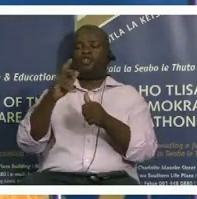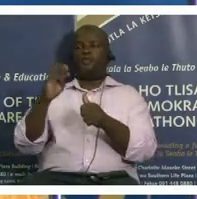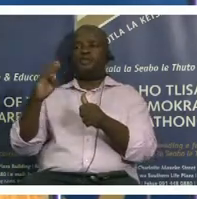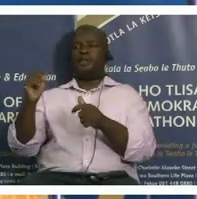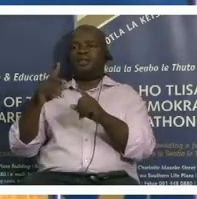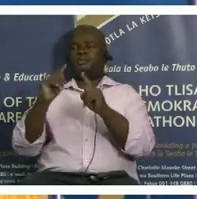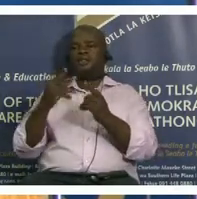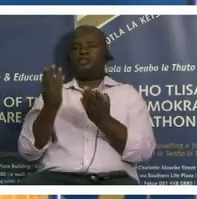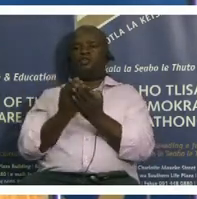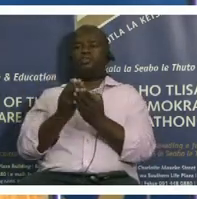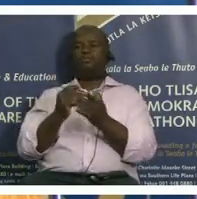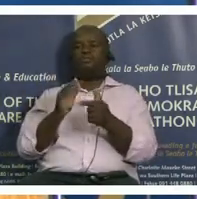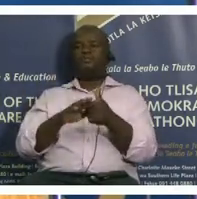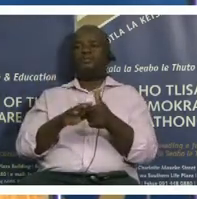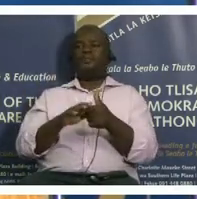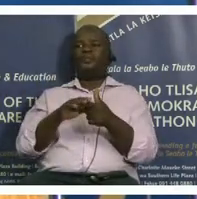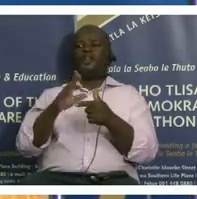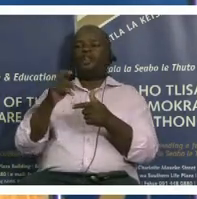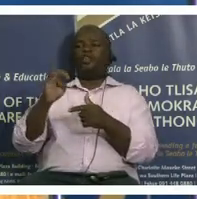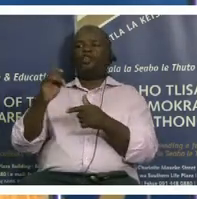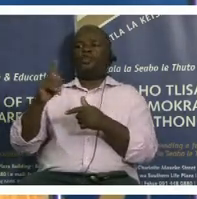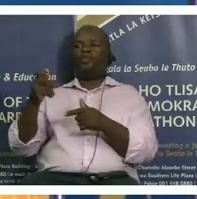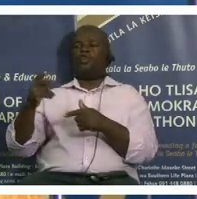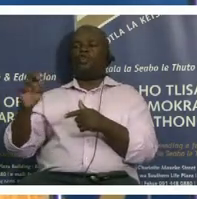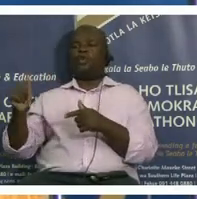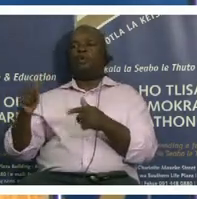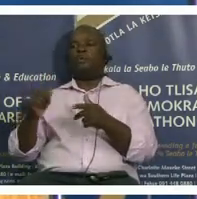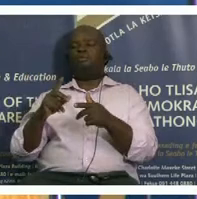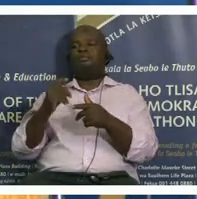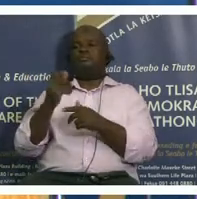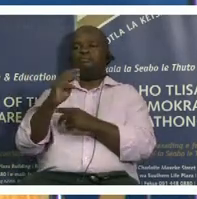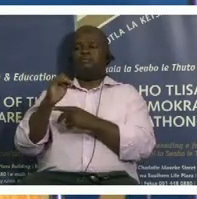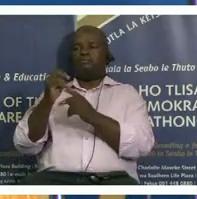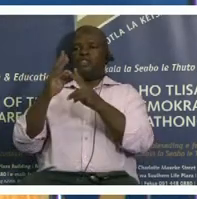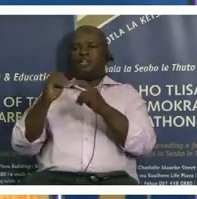Harib, Kolo Primary School in Motheo,